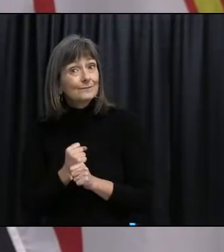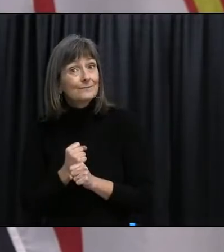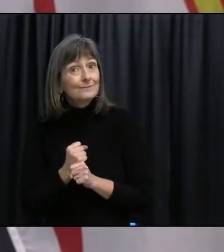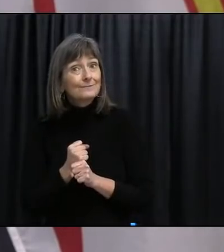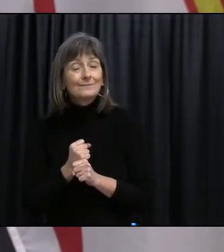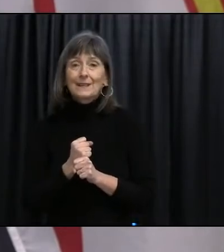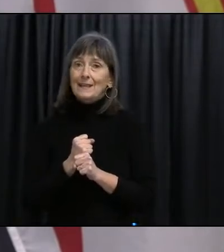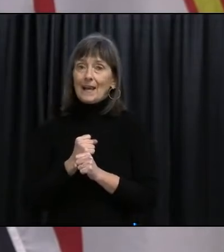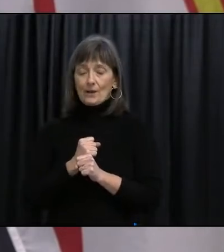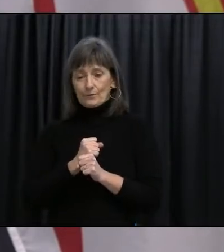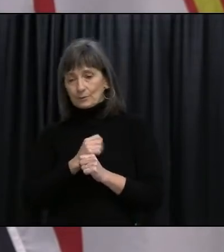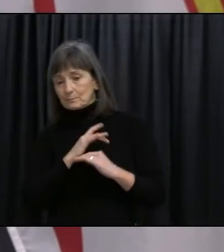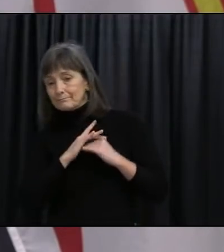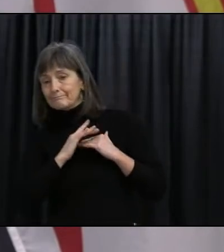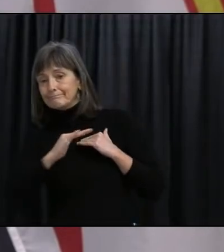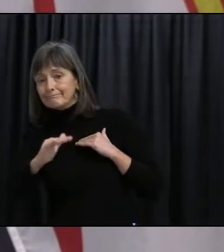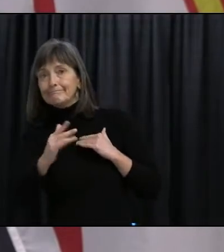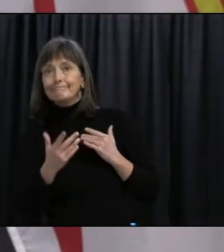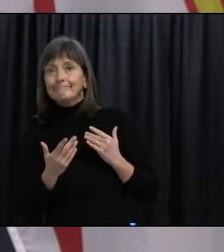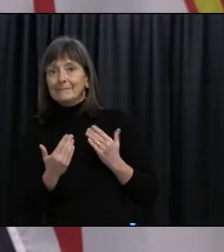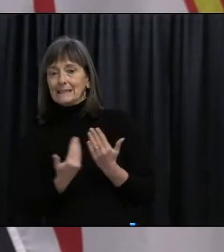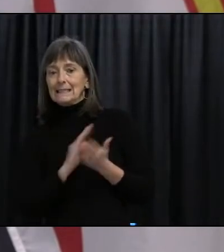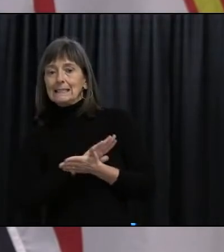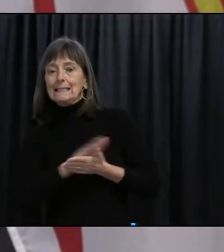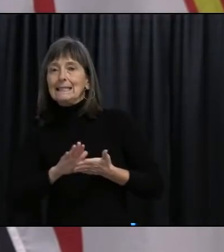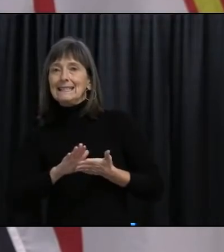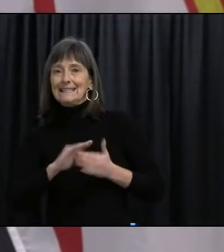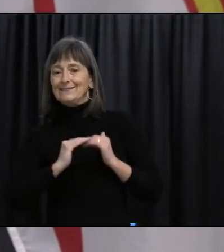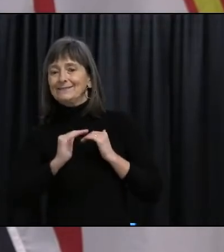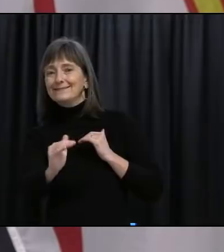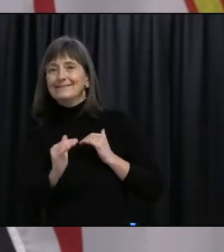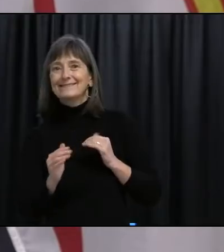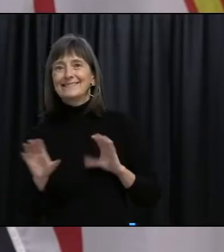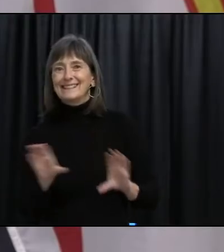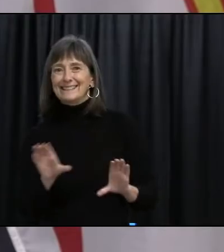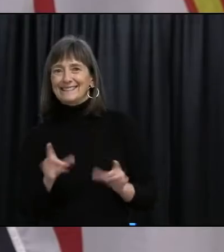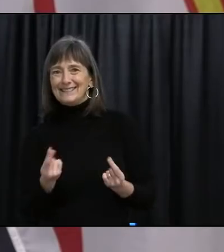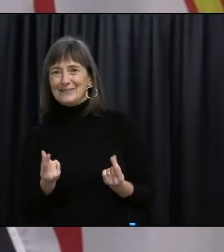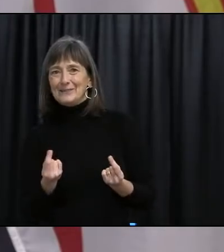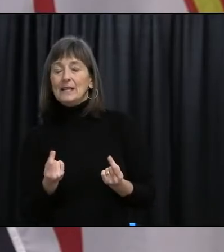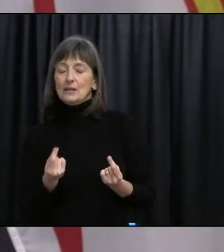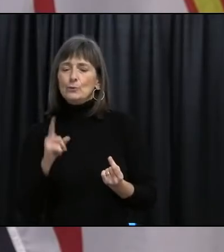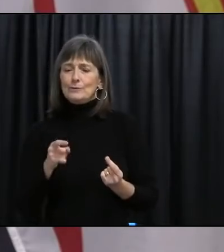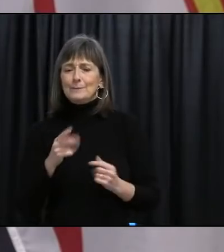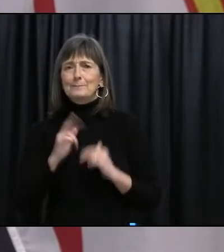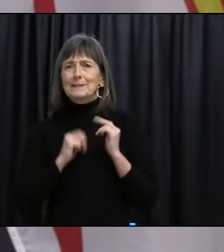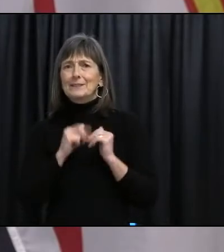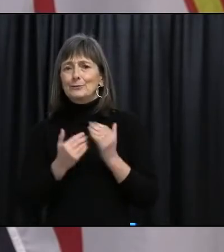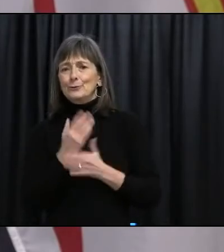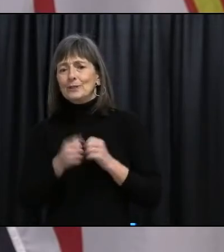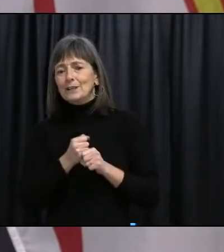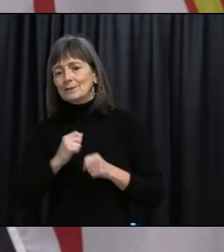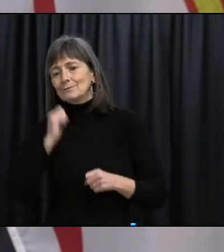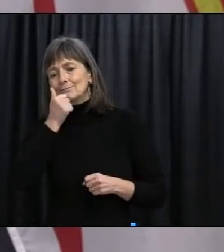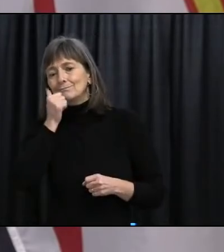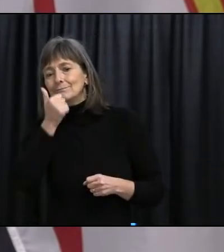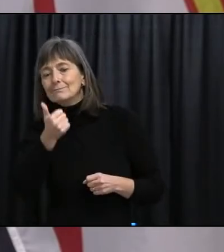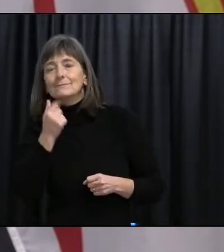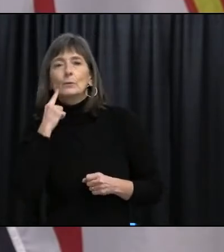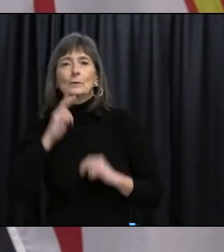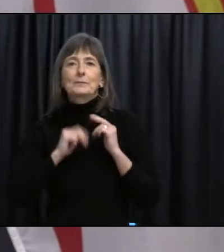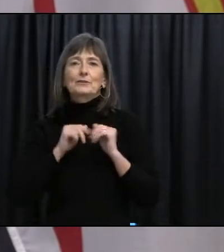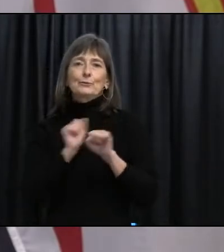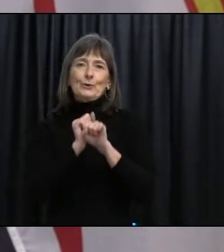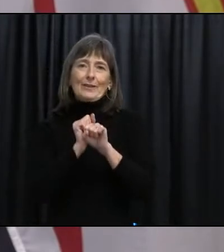blank page before us. Let's write this one together and make this a year one that we are proud to remember. Hold fast, Newfoundland and